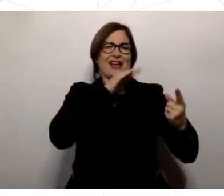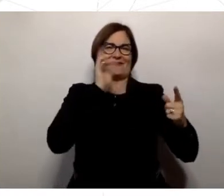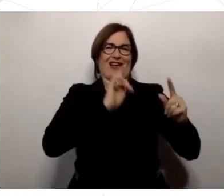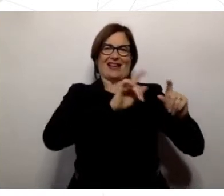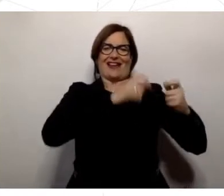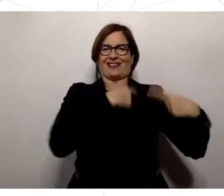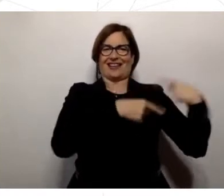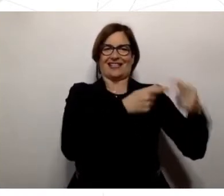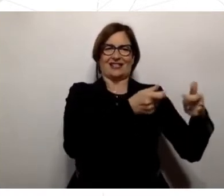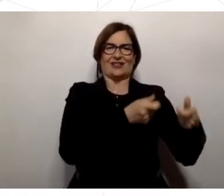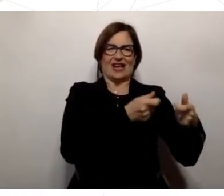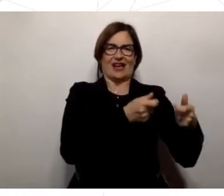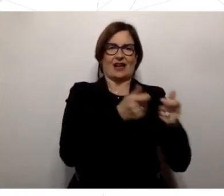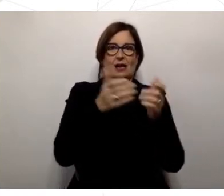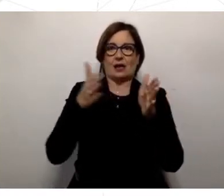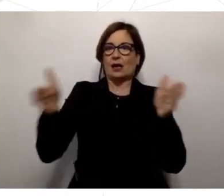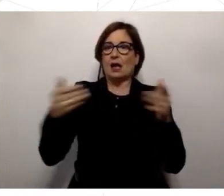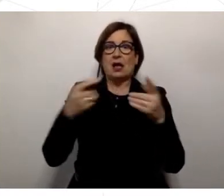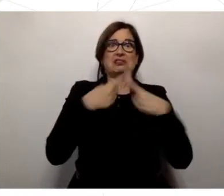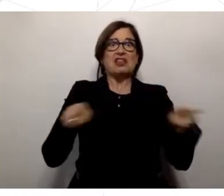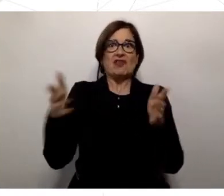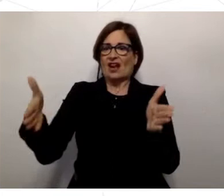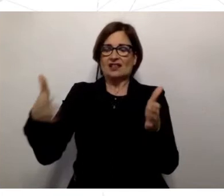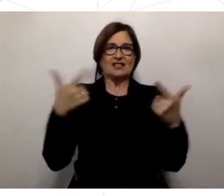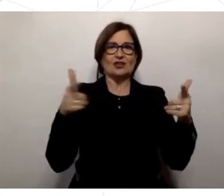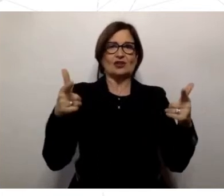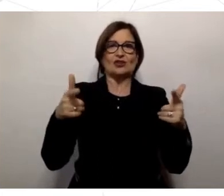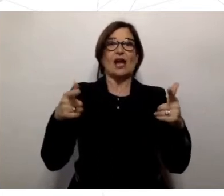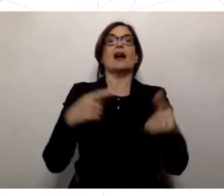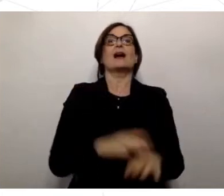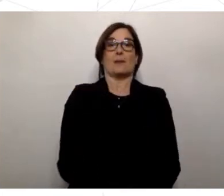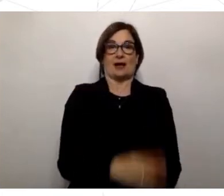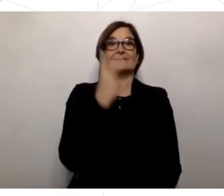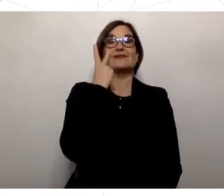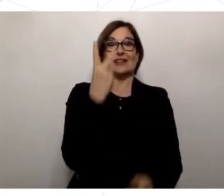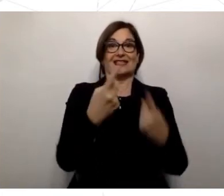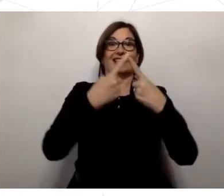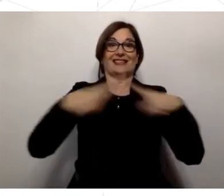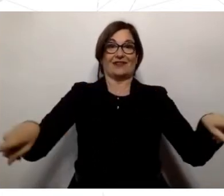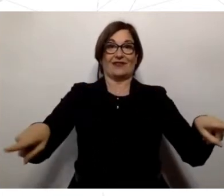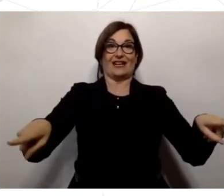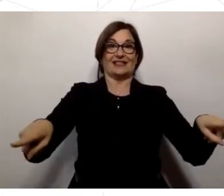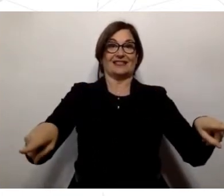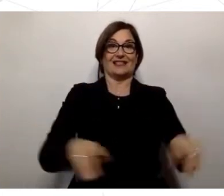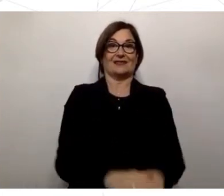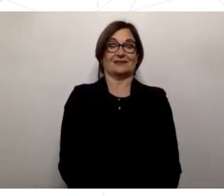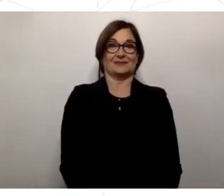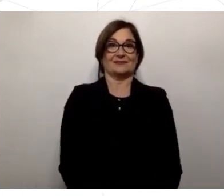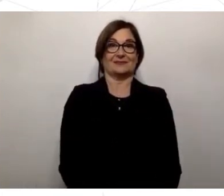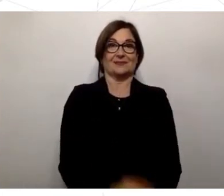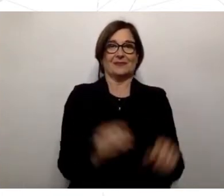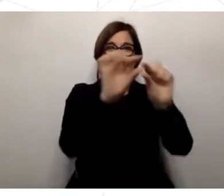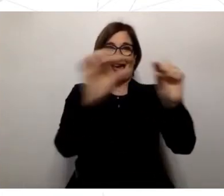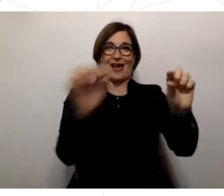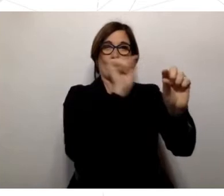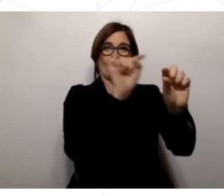the same as the traditional controller. It knows no difference. The difference is in the interface. So what we've designed here on